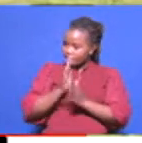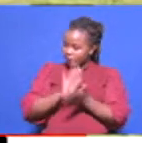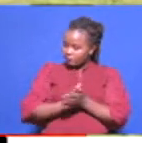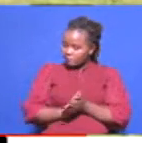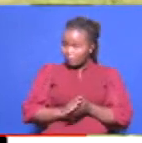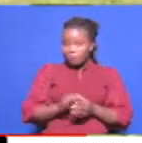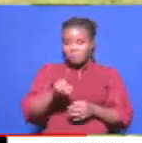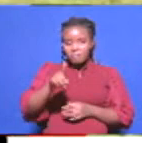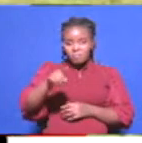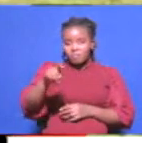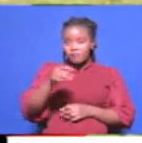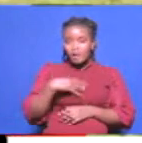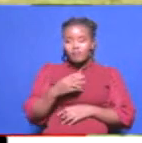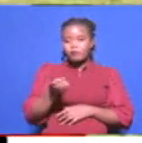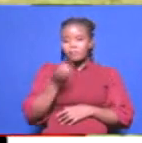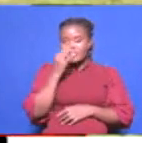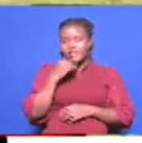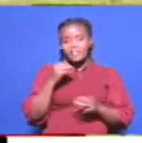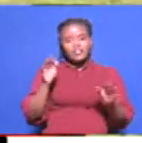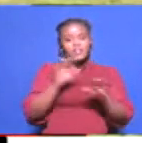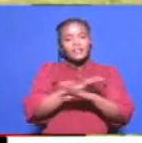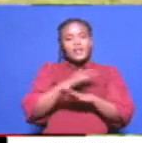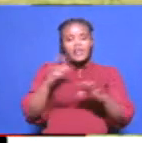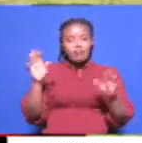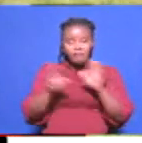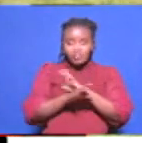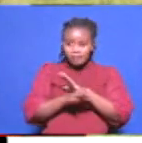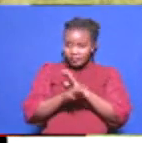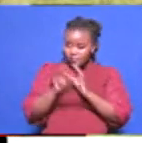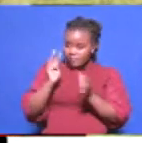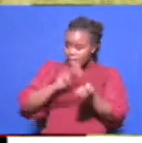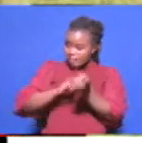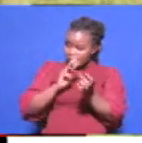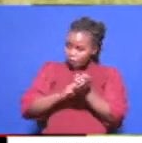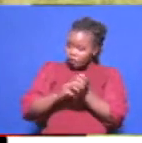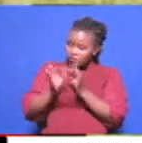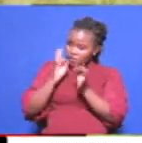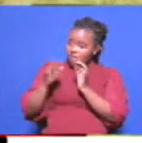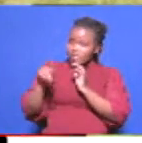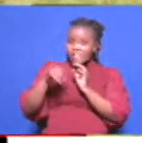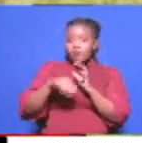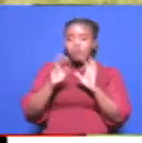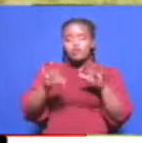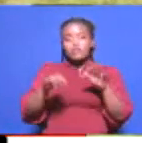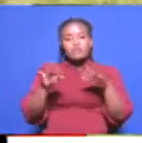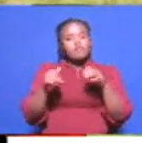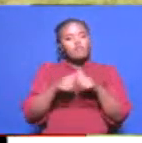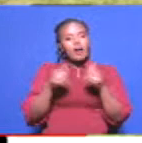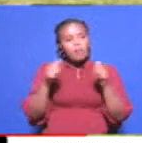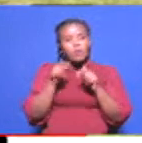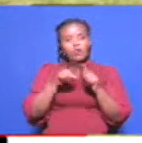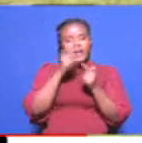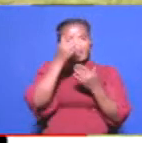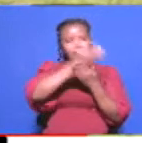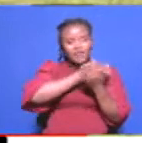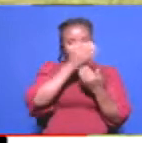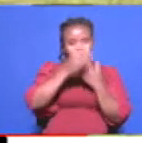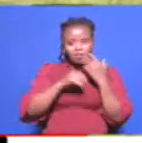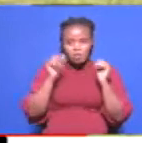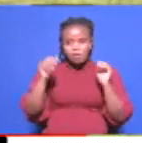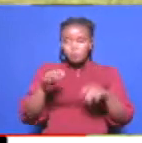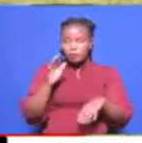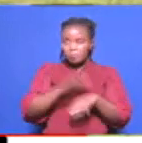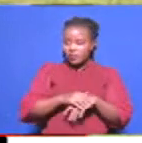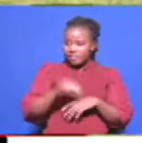kila kitu, na hapa tukilima vizuri na tuvune vizuri, tunapata mahindi kama gunia 50 ama 50 na kitu. Lakini mara